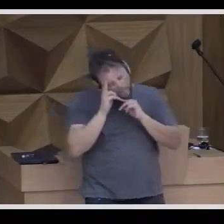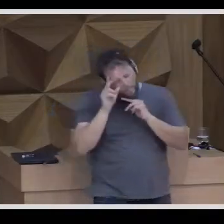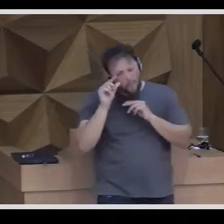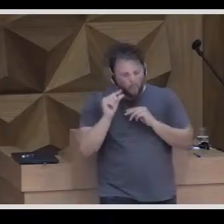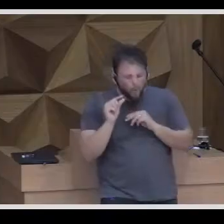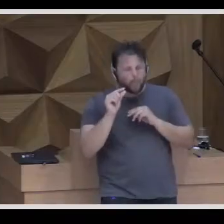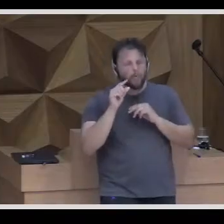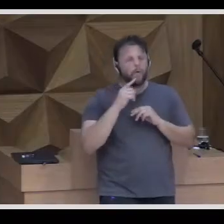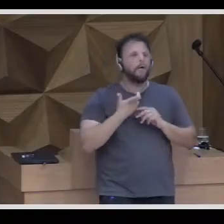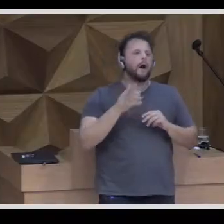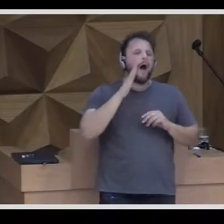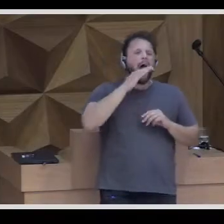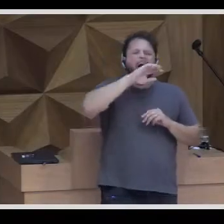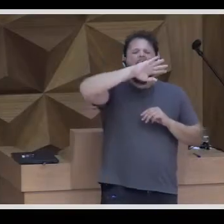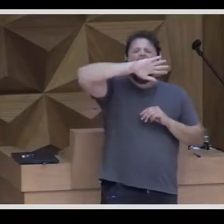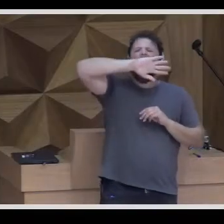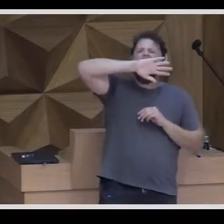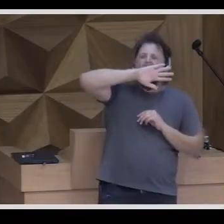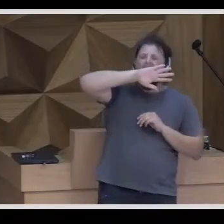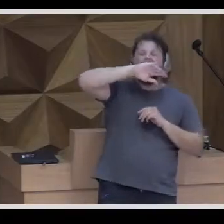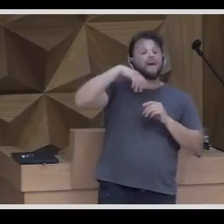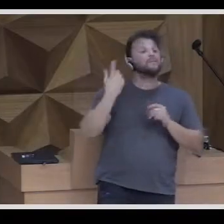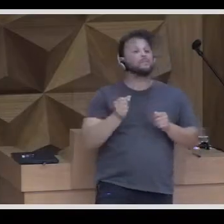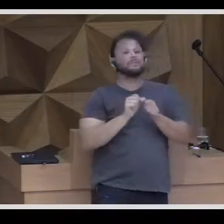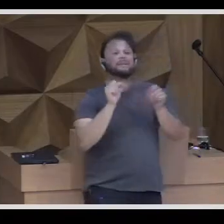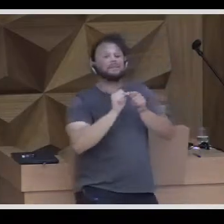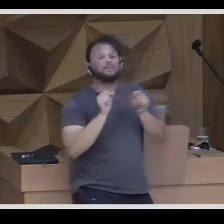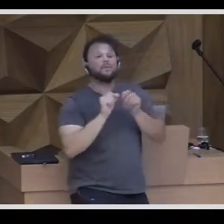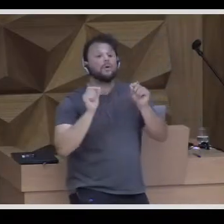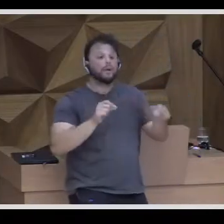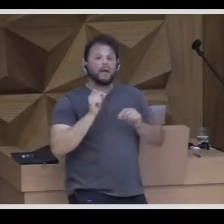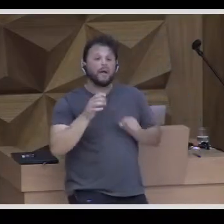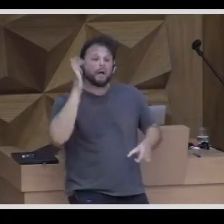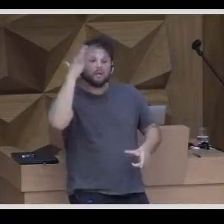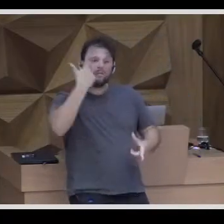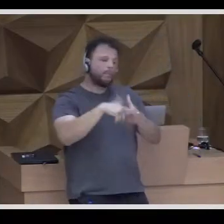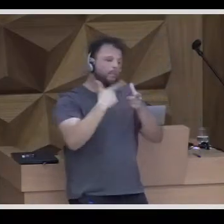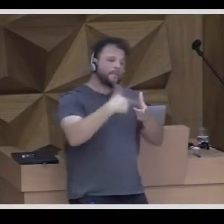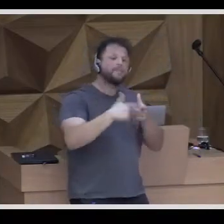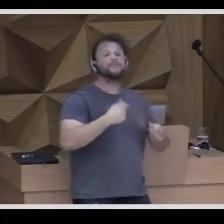particular people want solved, and not because it's the option that's kind